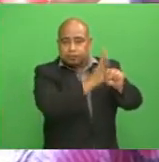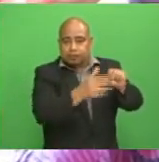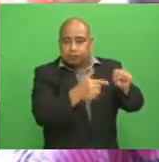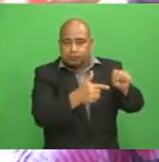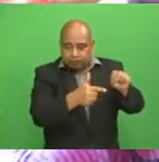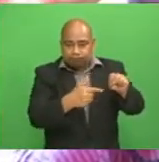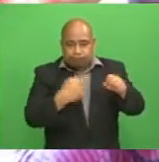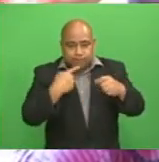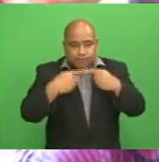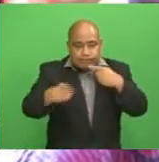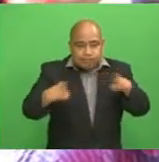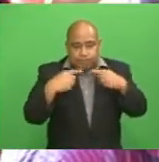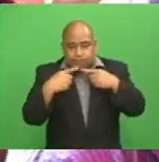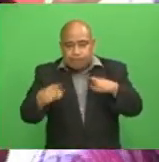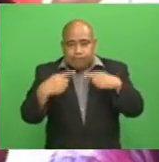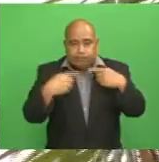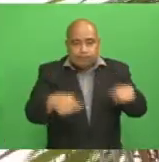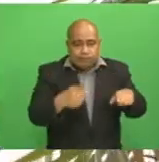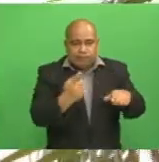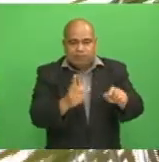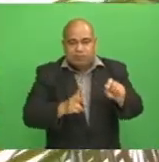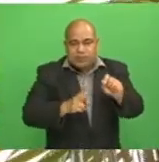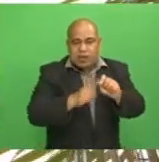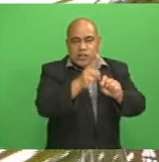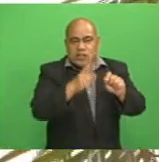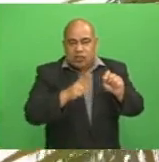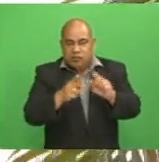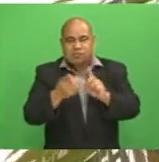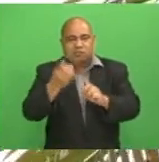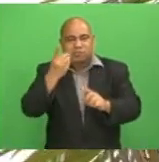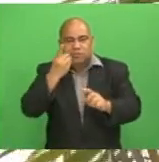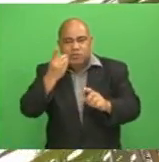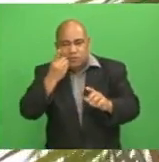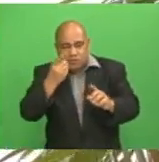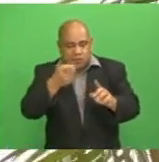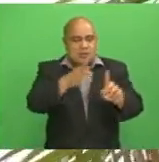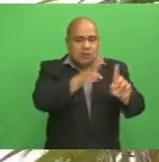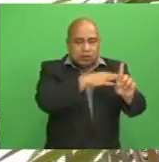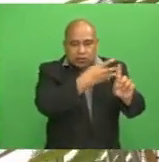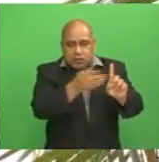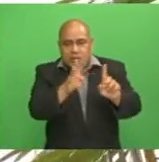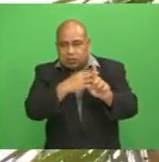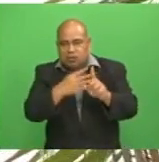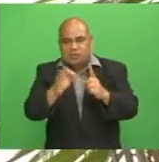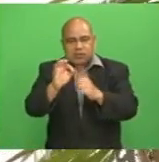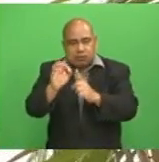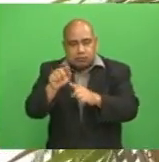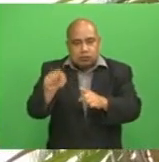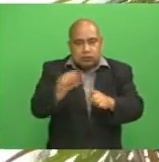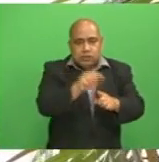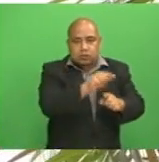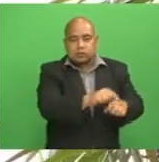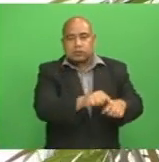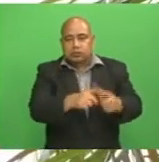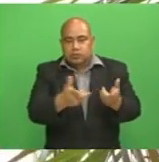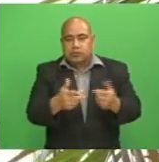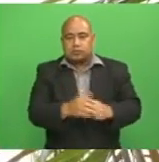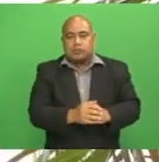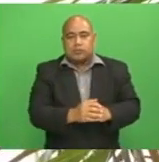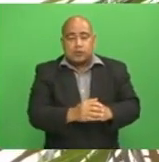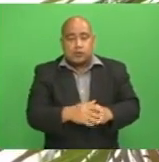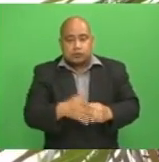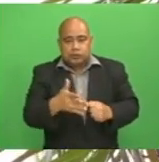app called Care Fiji. I'm sure you all may have some questions about the next steps for